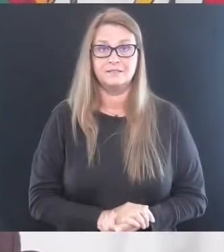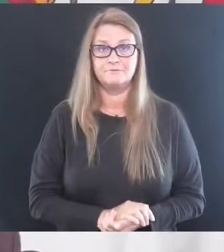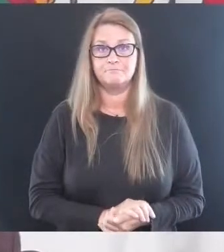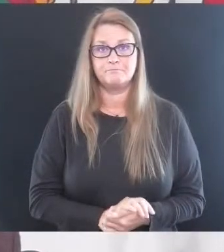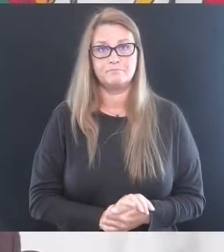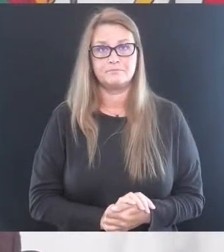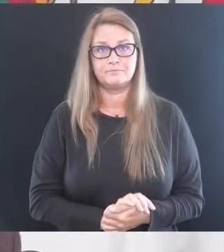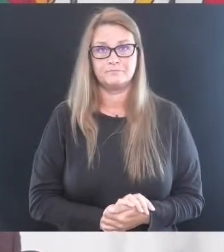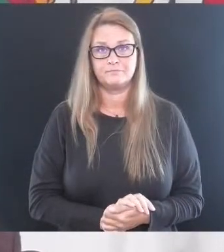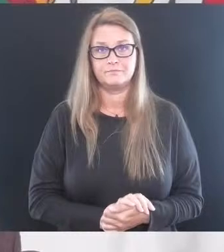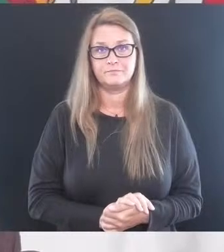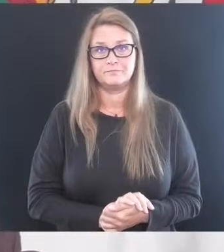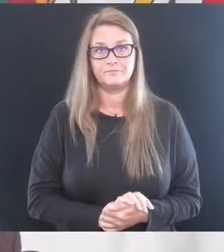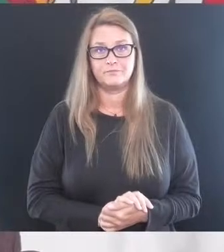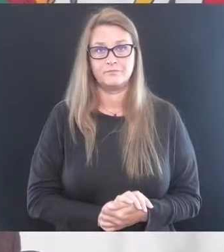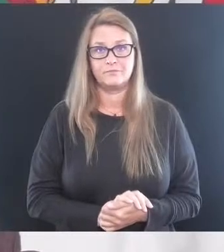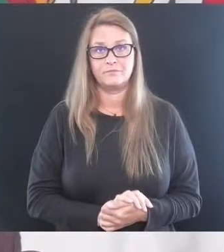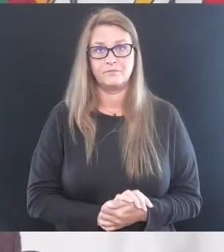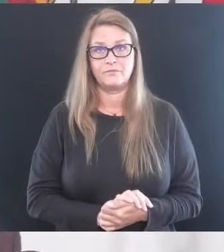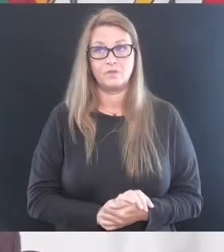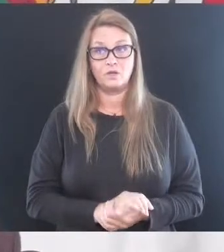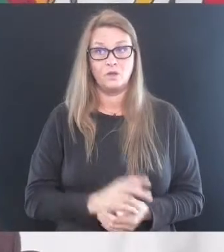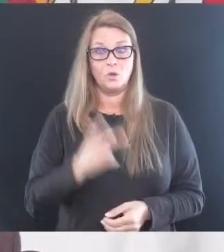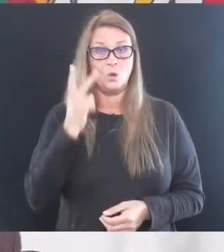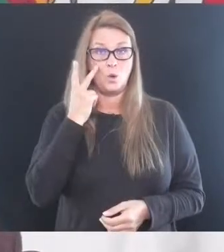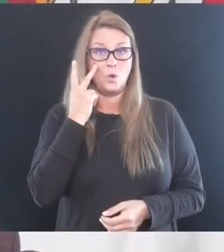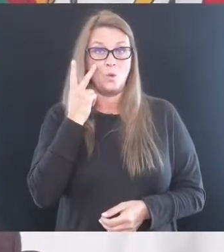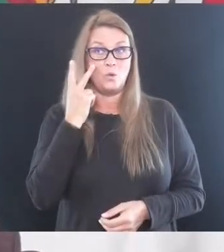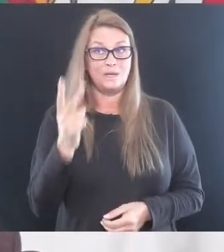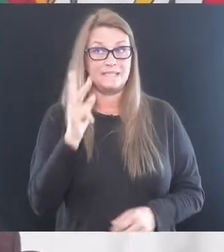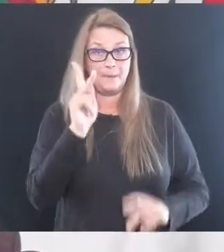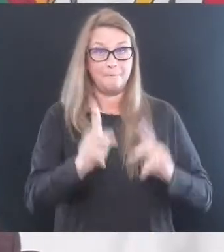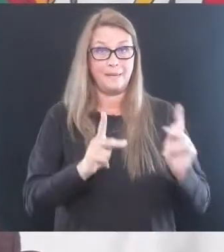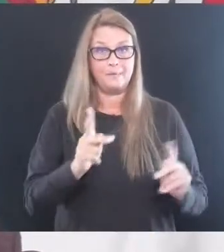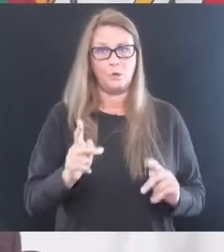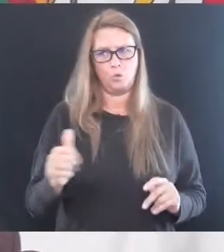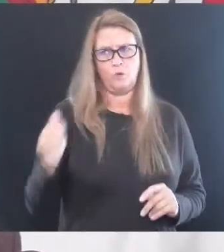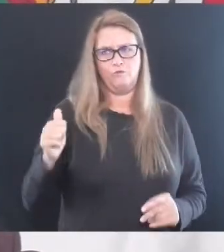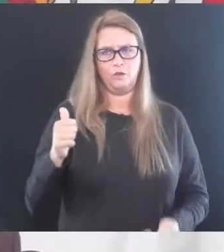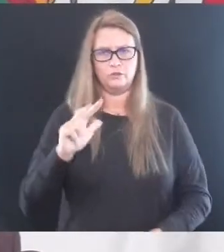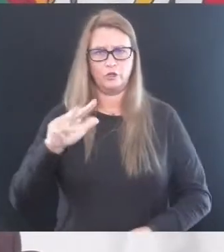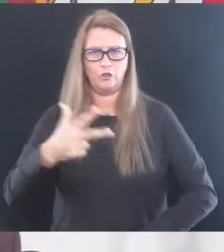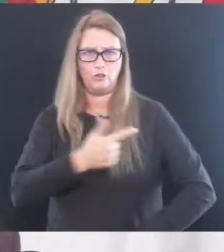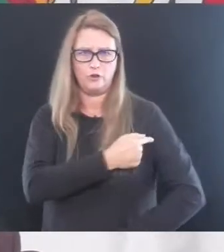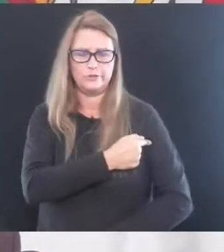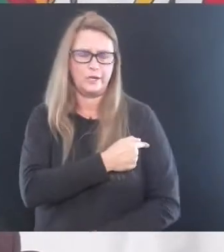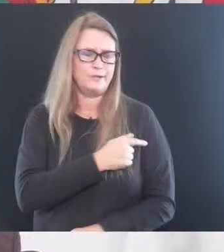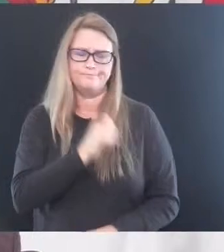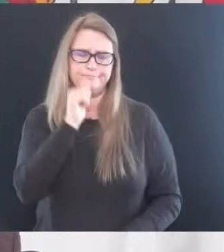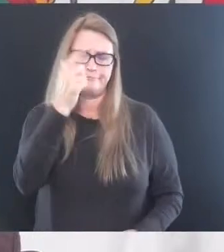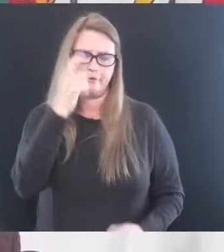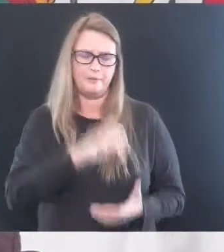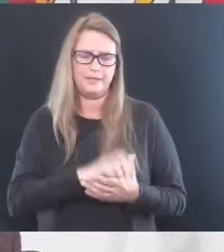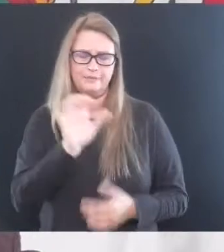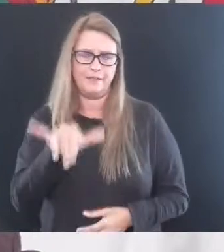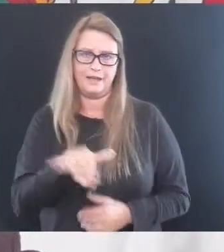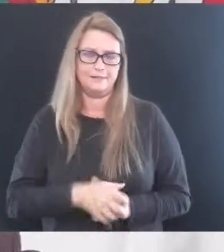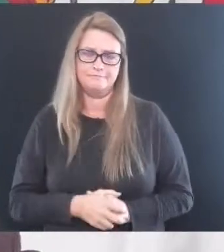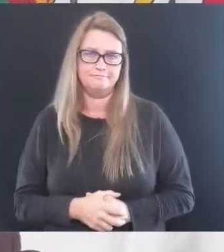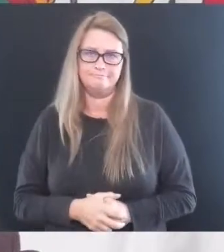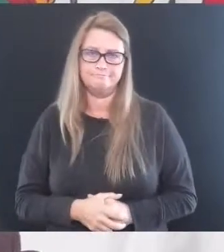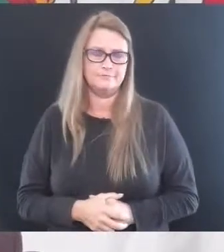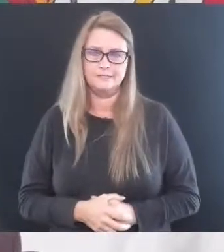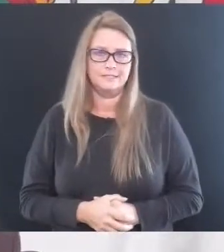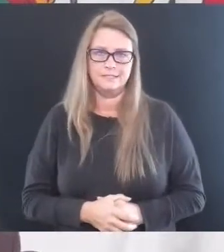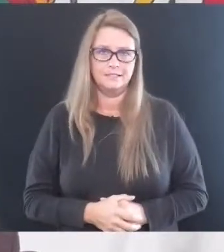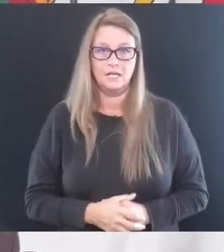thing that, you know, that you said is, are we going to see the reluctancy in the booster shots? I don't think so. The reason I don't